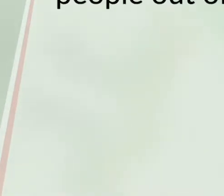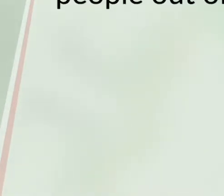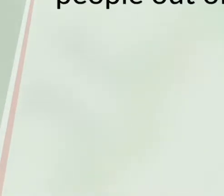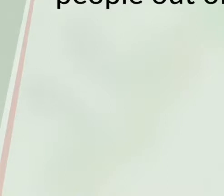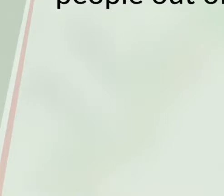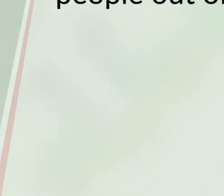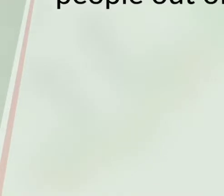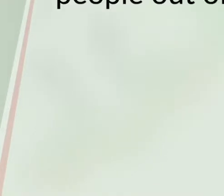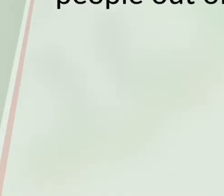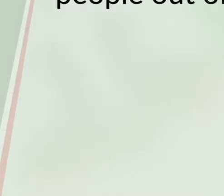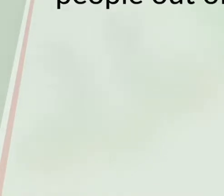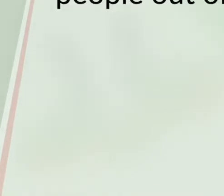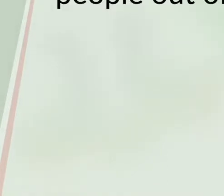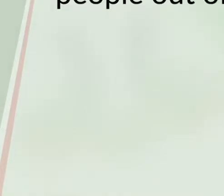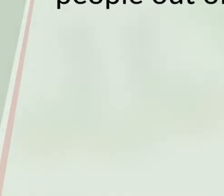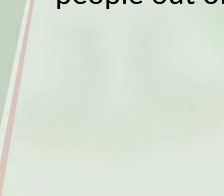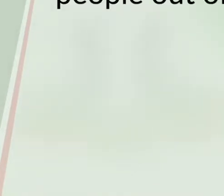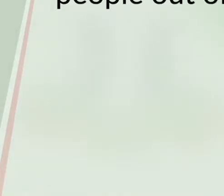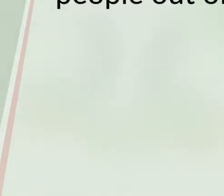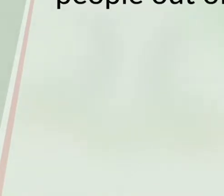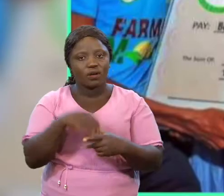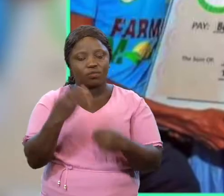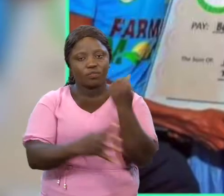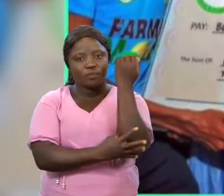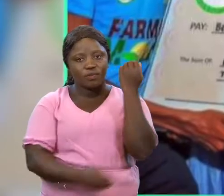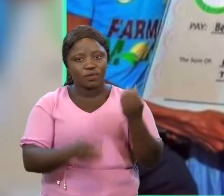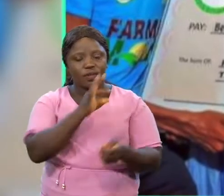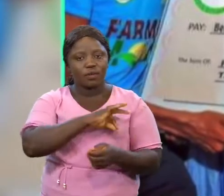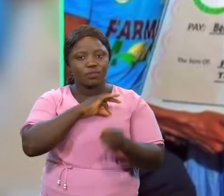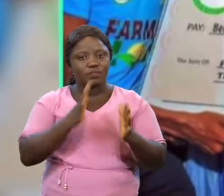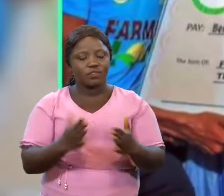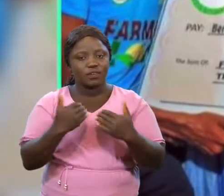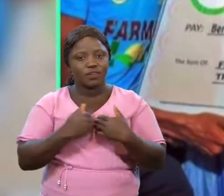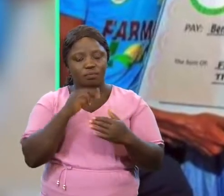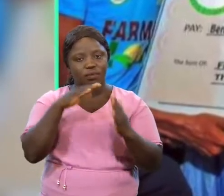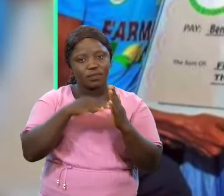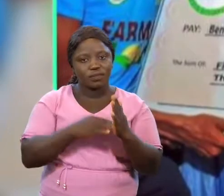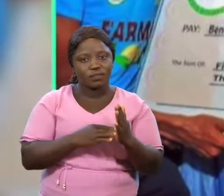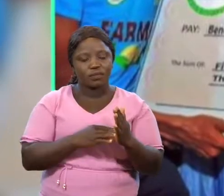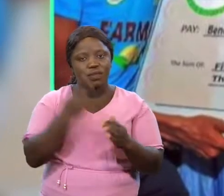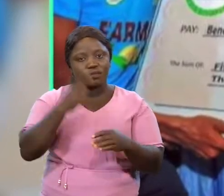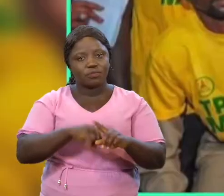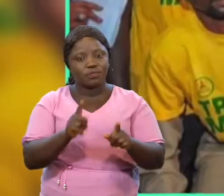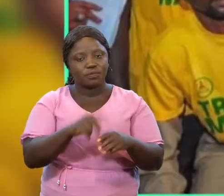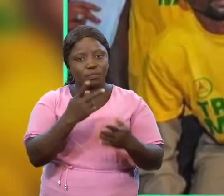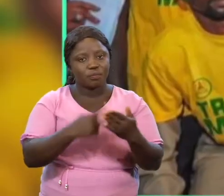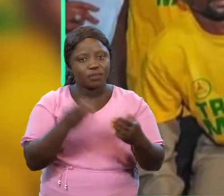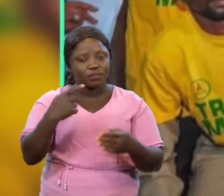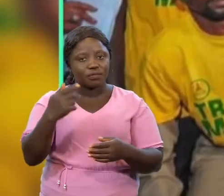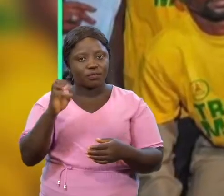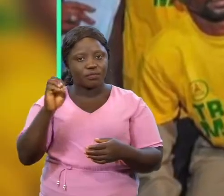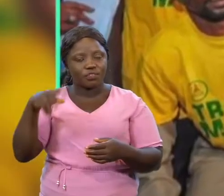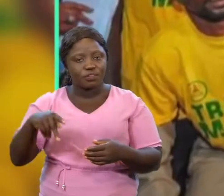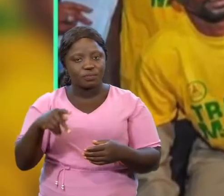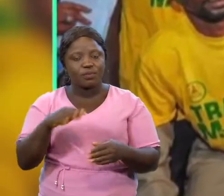programs to bring many people out of poverty. Beneficiaries have been signed up for the various components of the